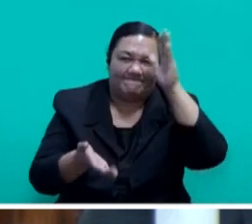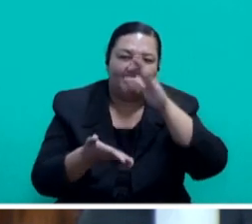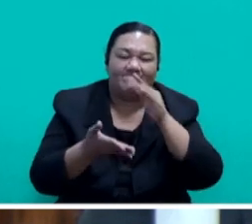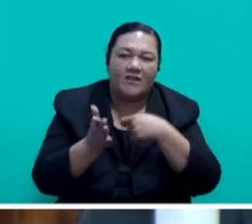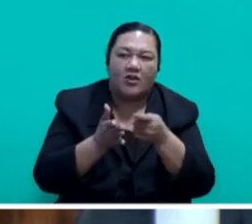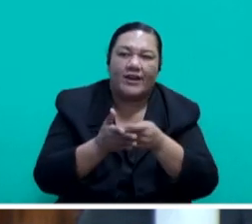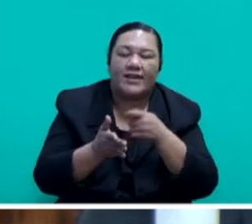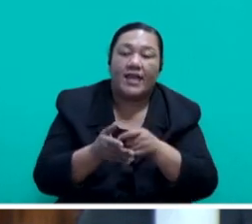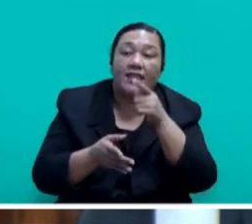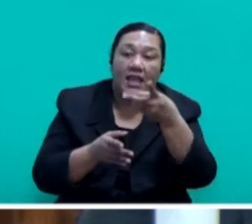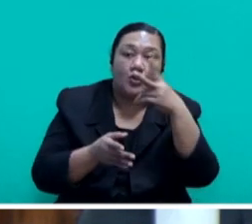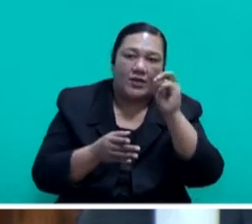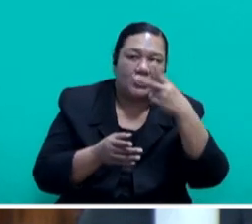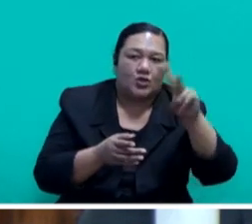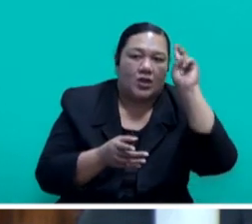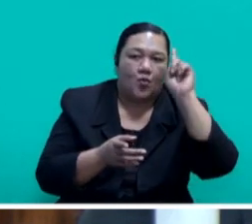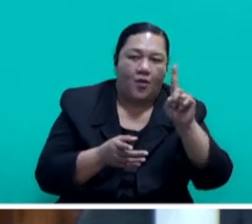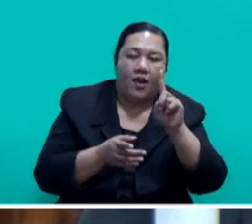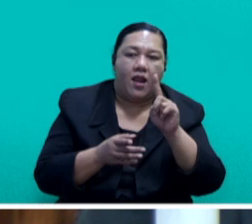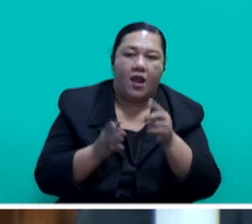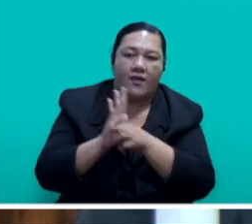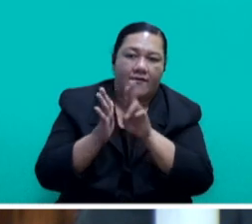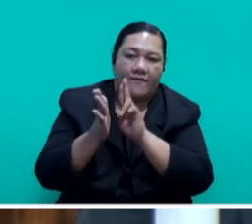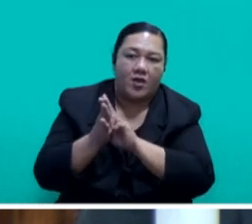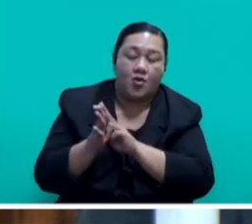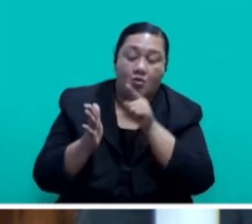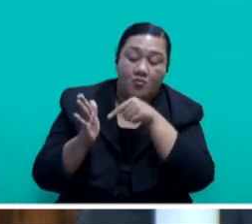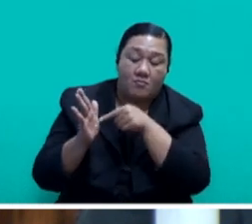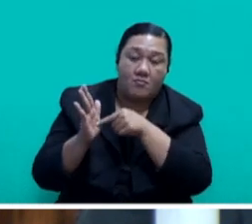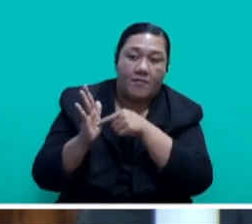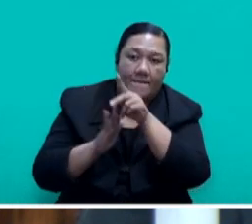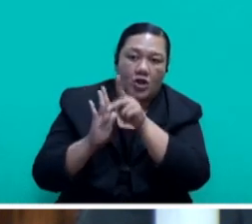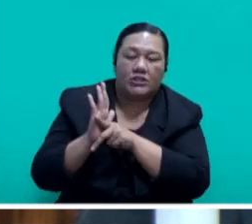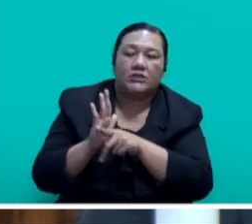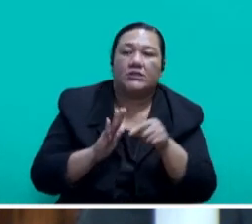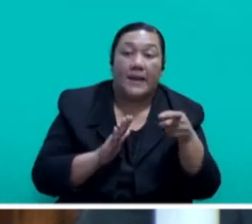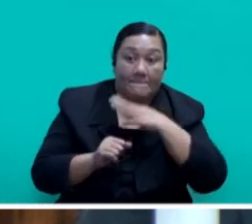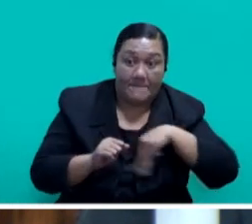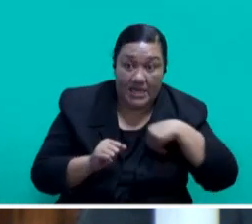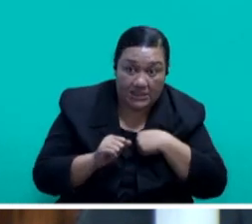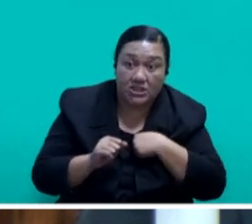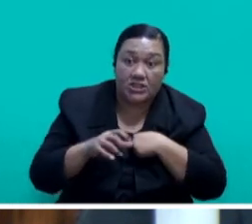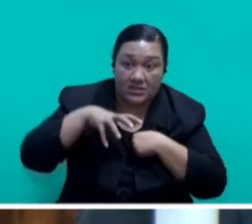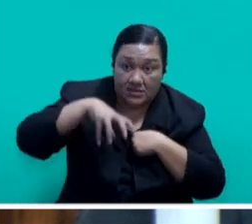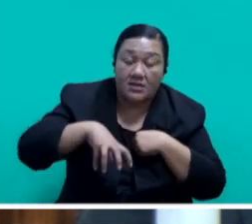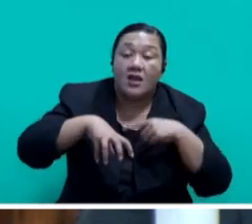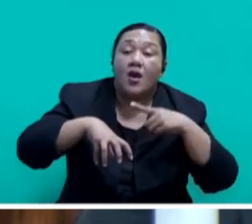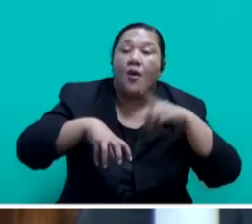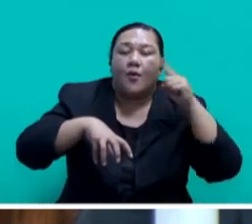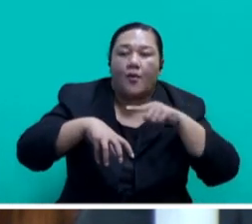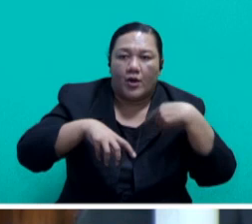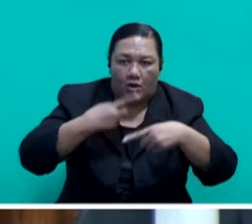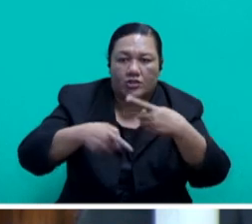in 2021. The Ministry will continue its collaboration with housing partners